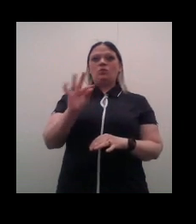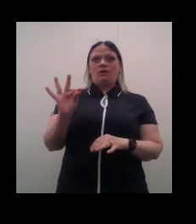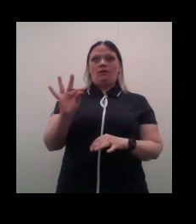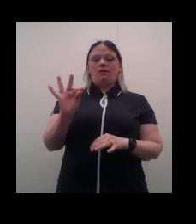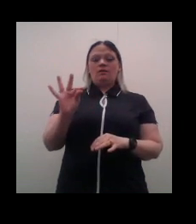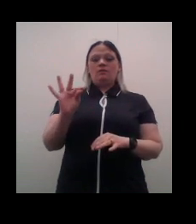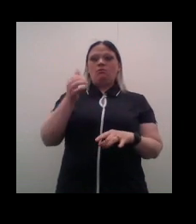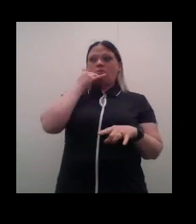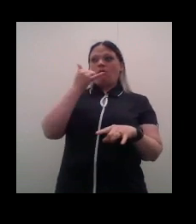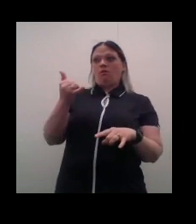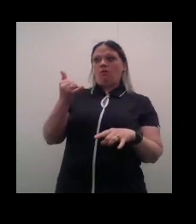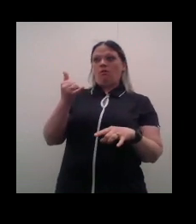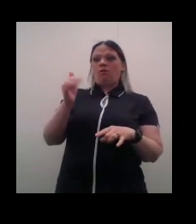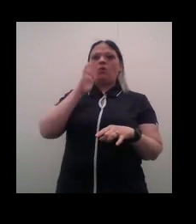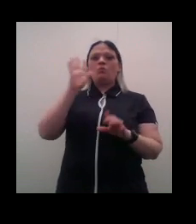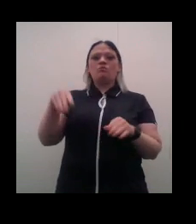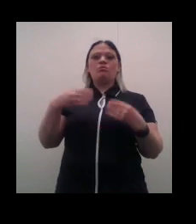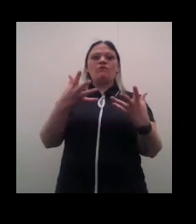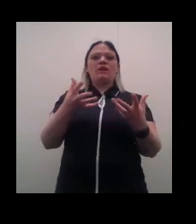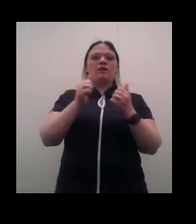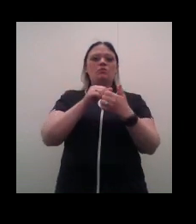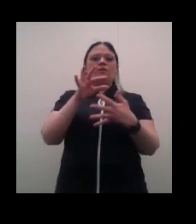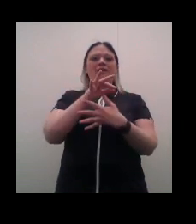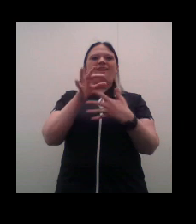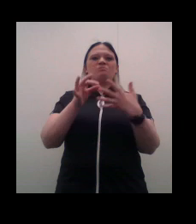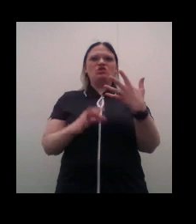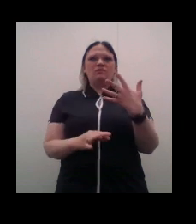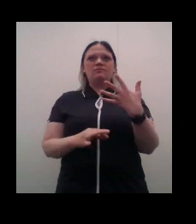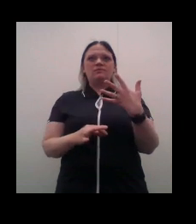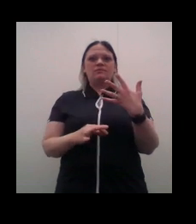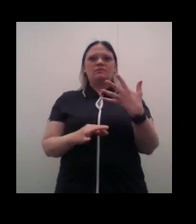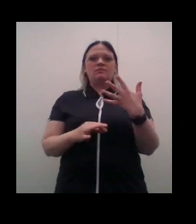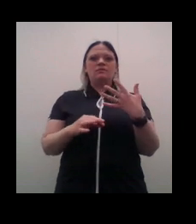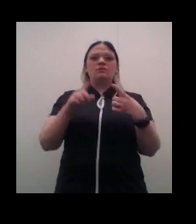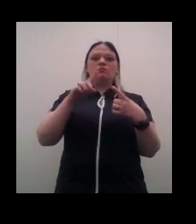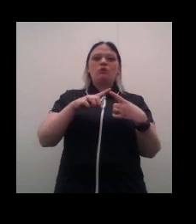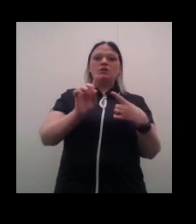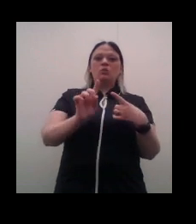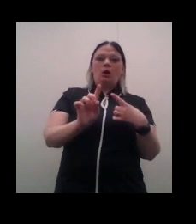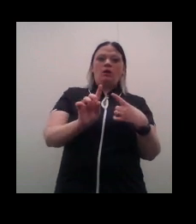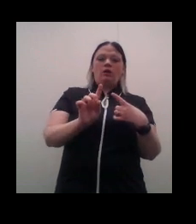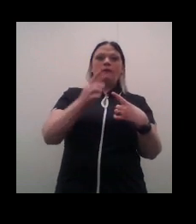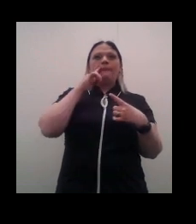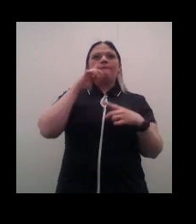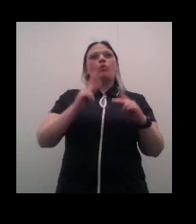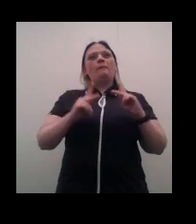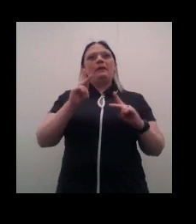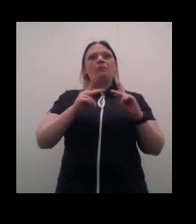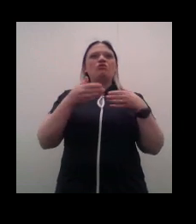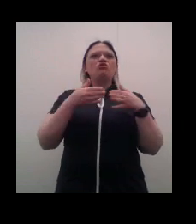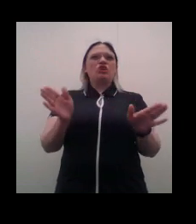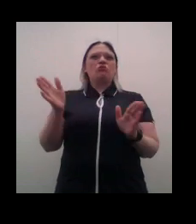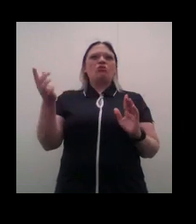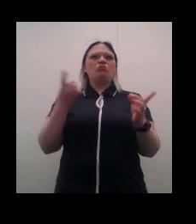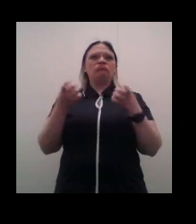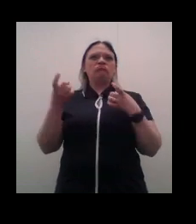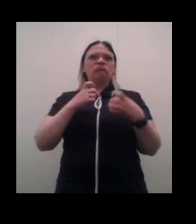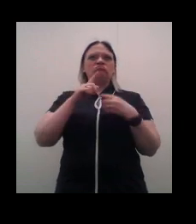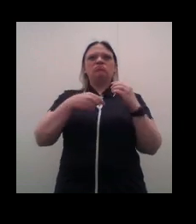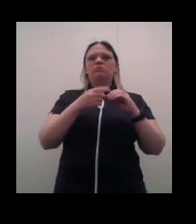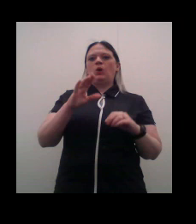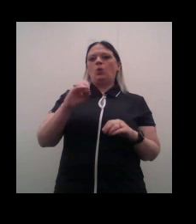858-2929, you'll be provided with a menu of different options. So option 1 is for people who just have general questions